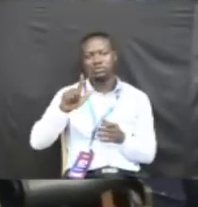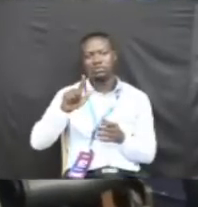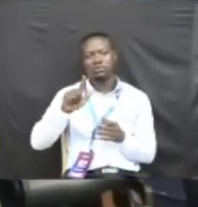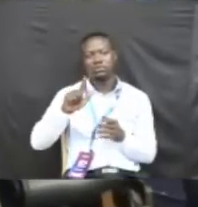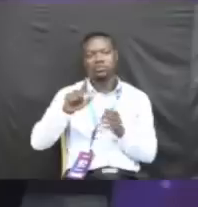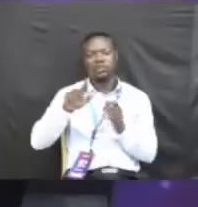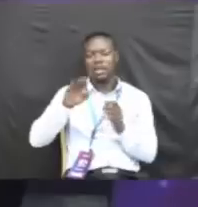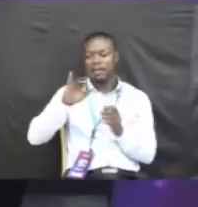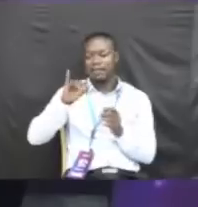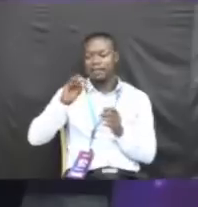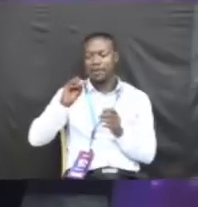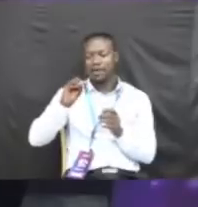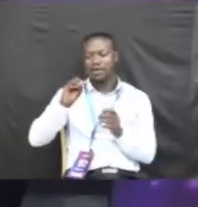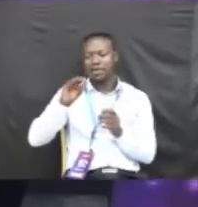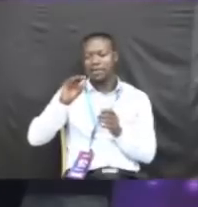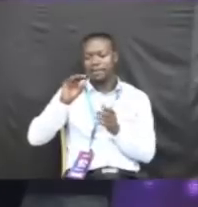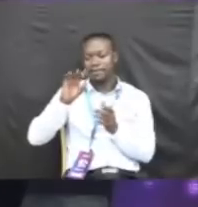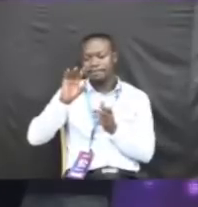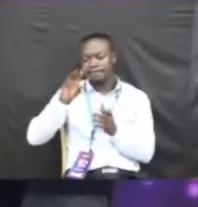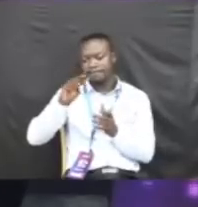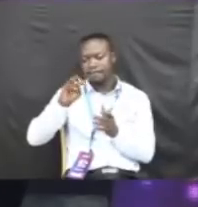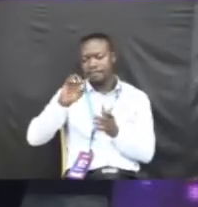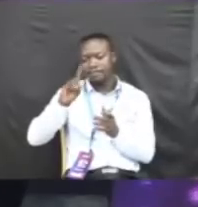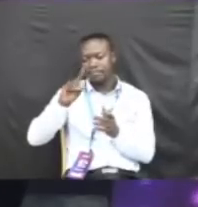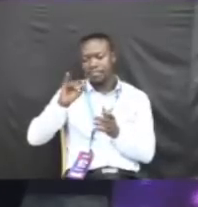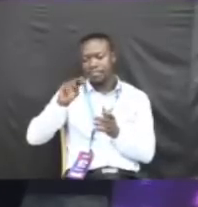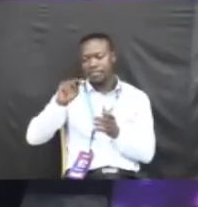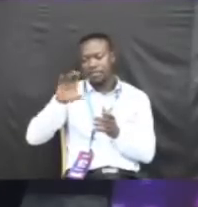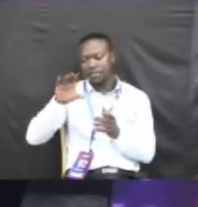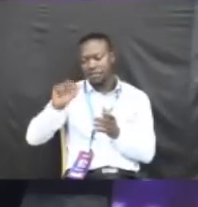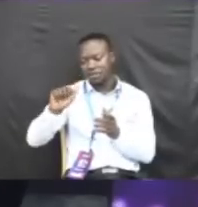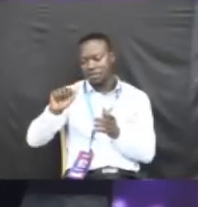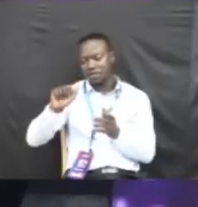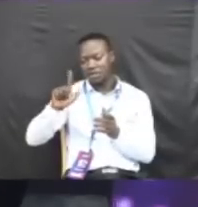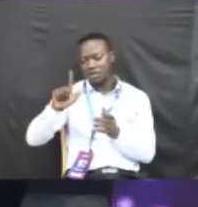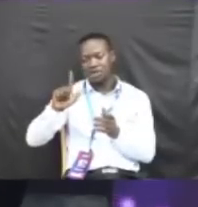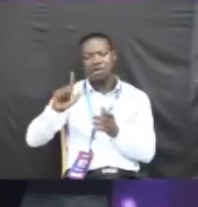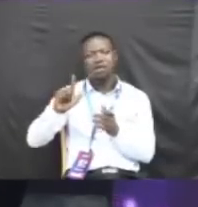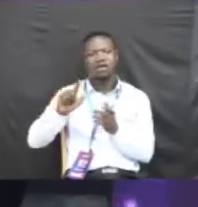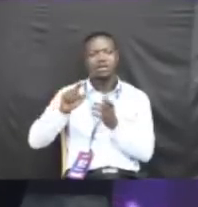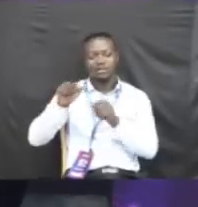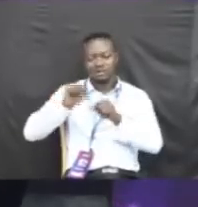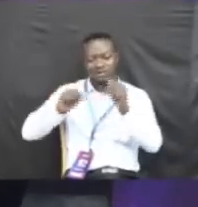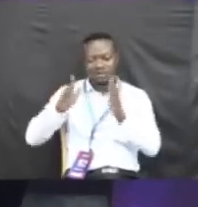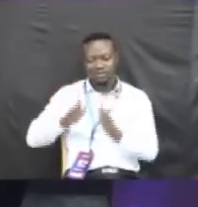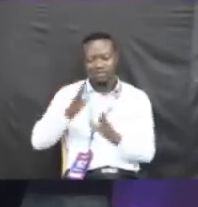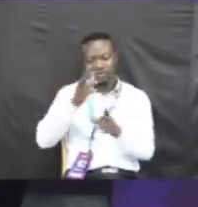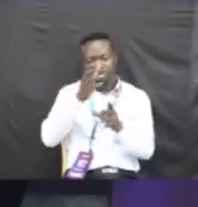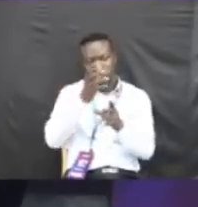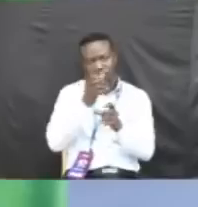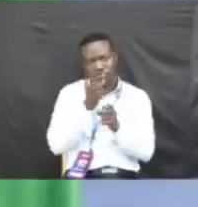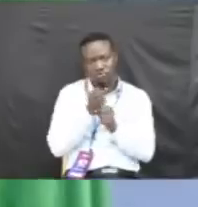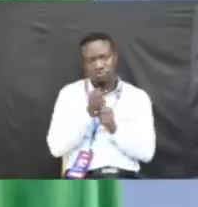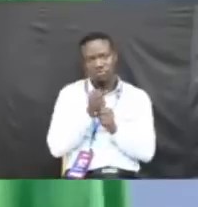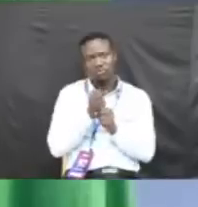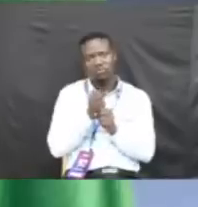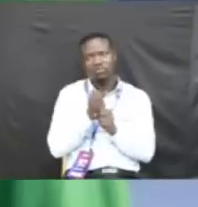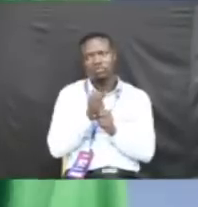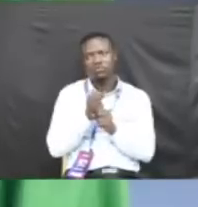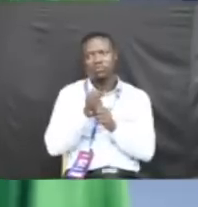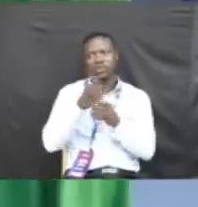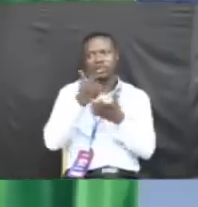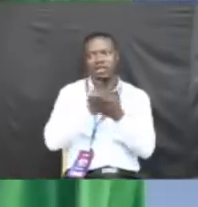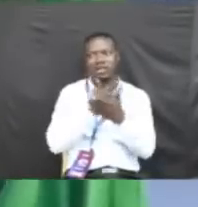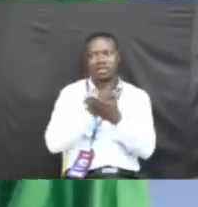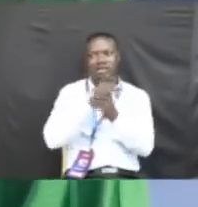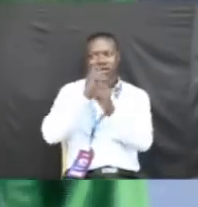biomed scientist from the Walawwali area of the church, also received a state honor